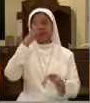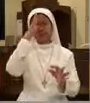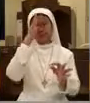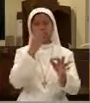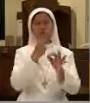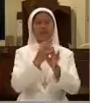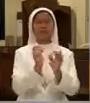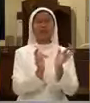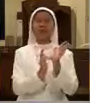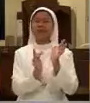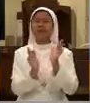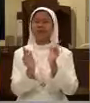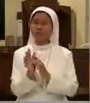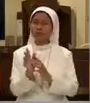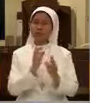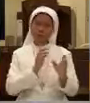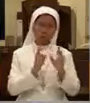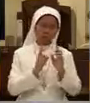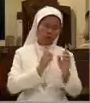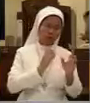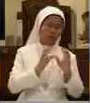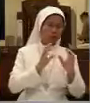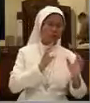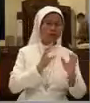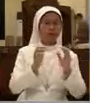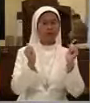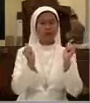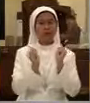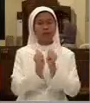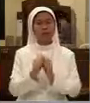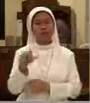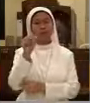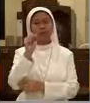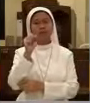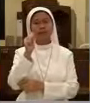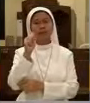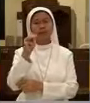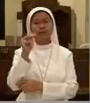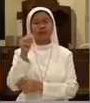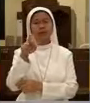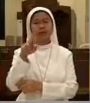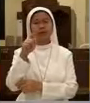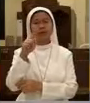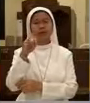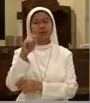Jesus conversed with a Samaritan woman.